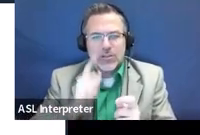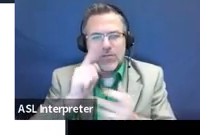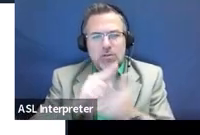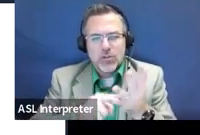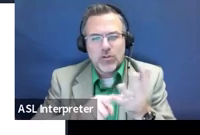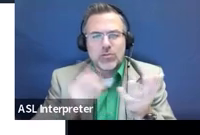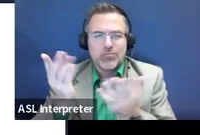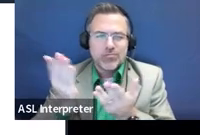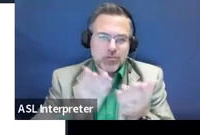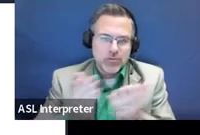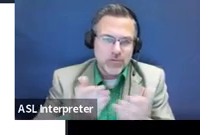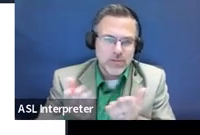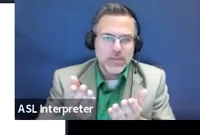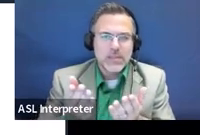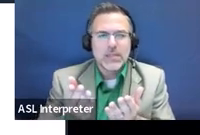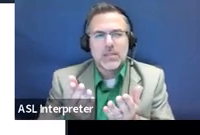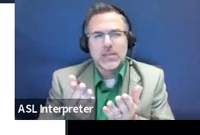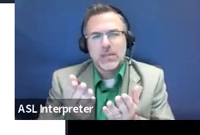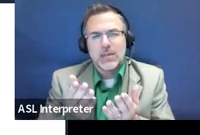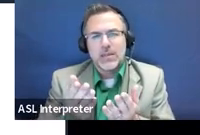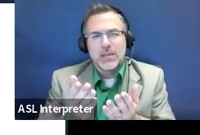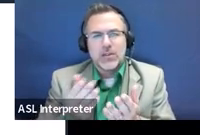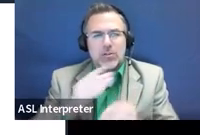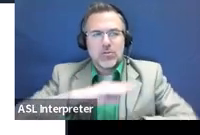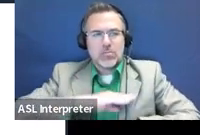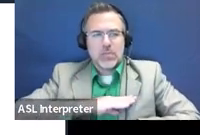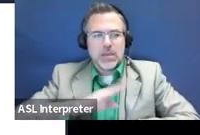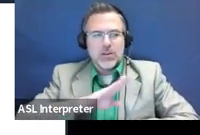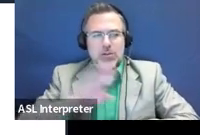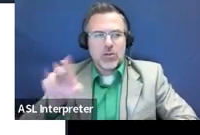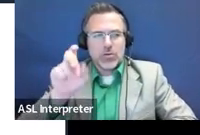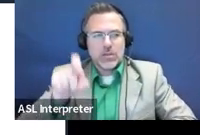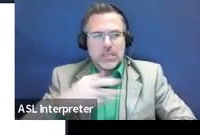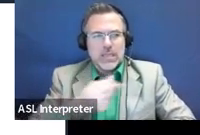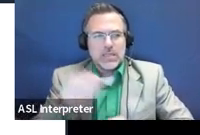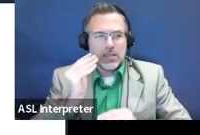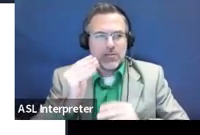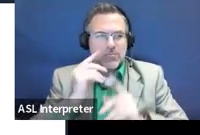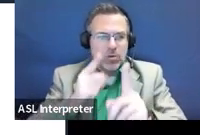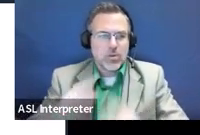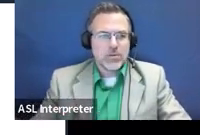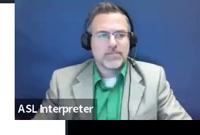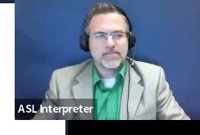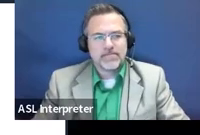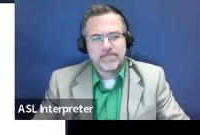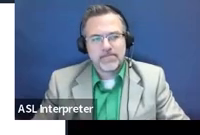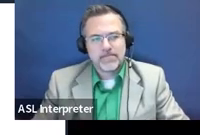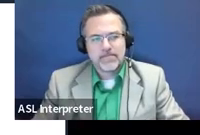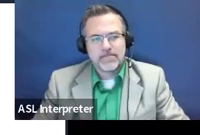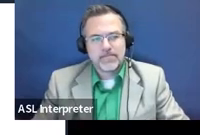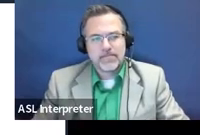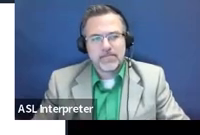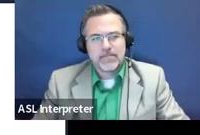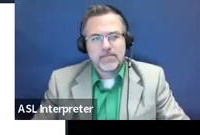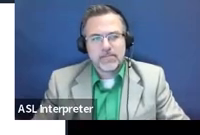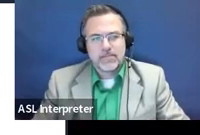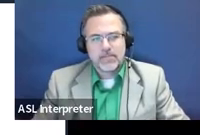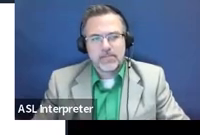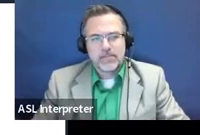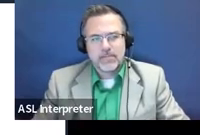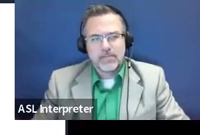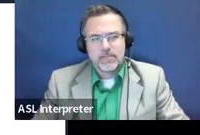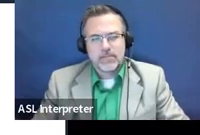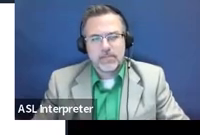to meet those needs and goals. So really just thinking about going through the pieces of the IEP